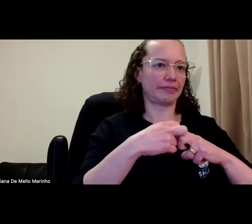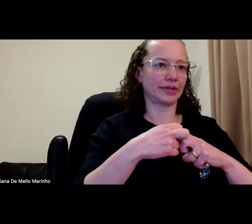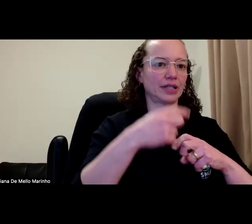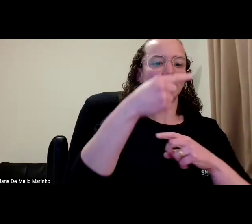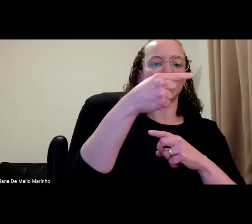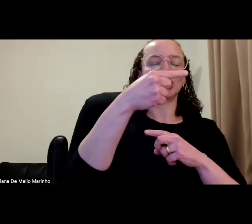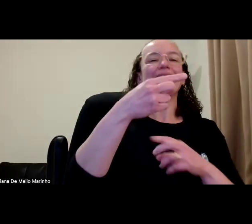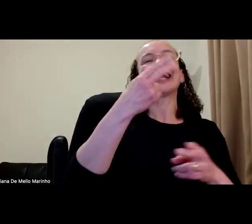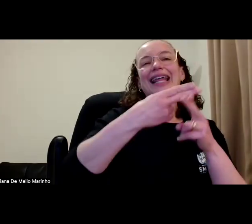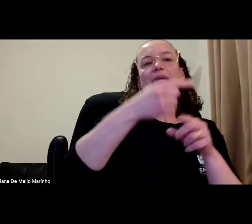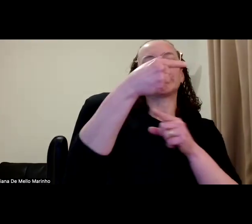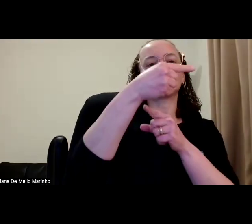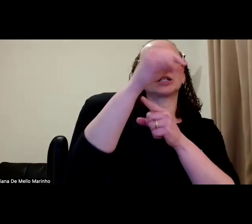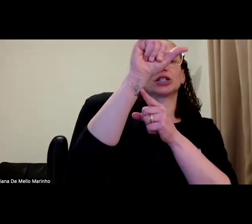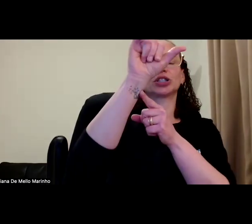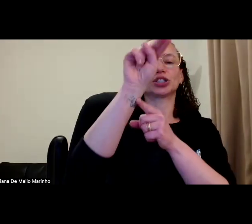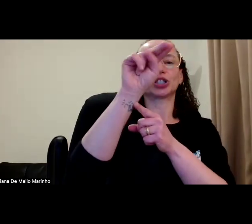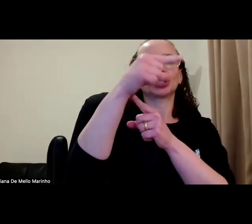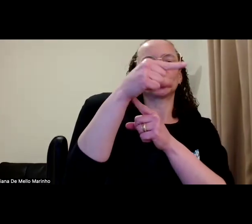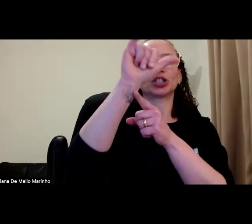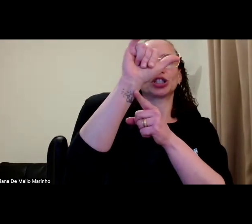have some light